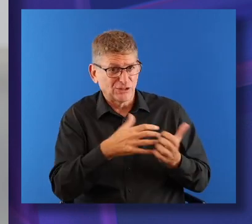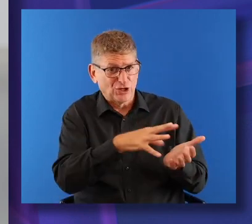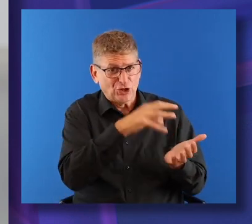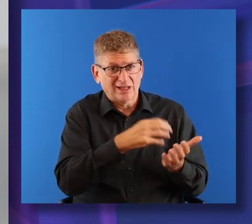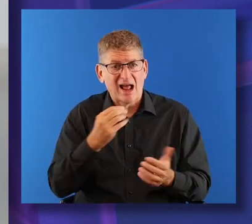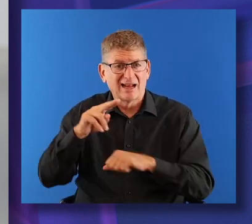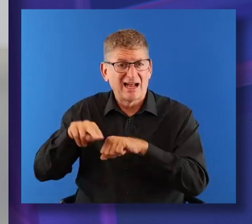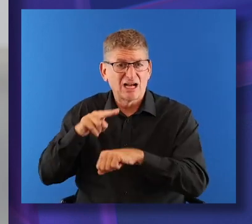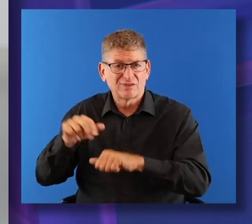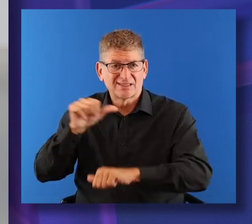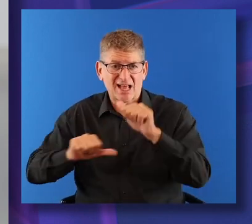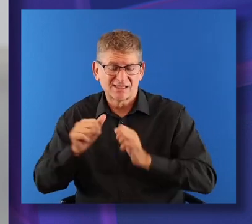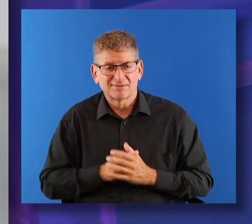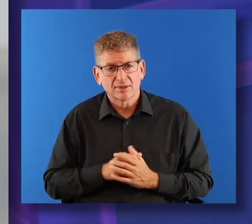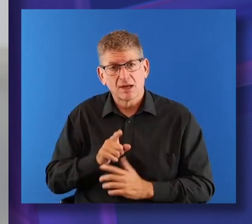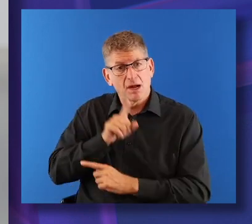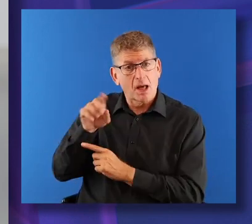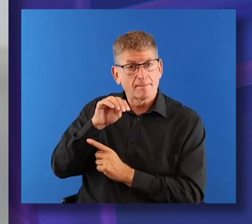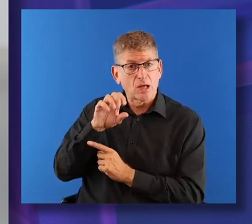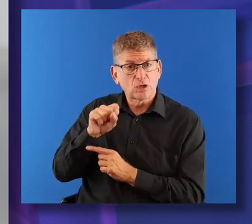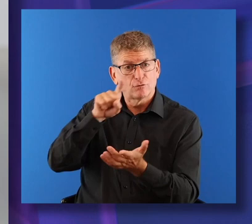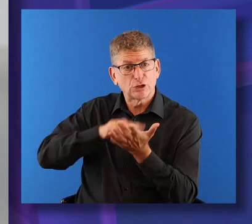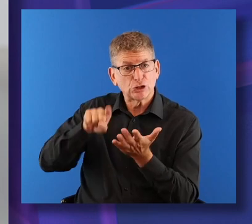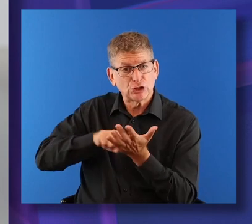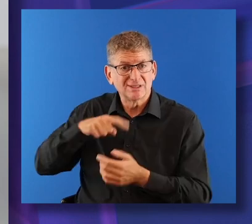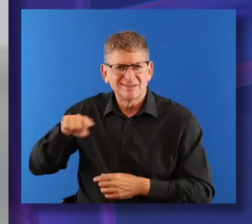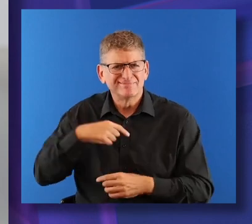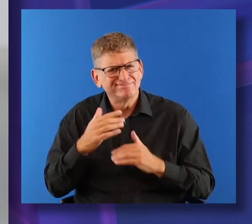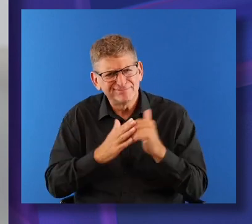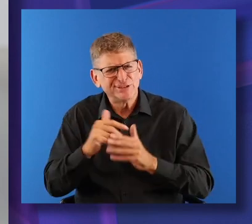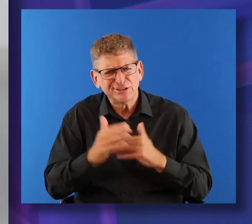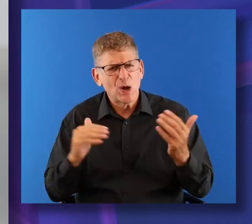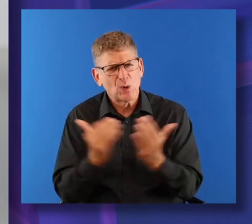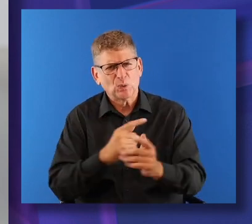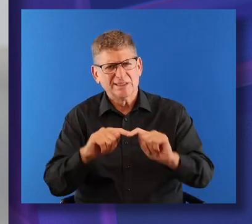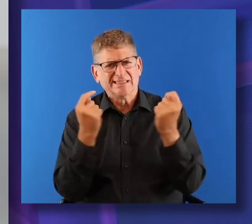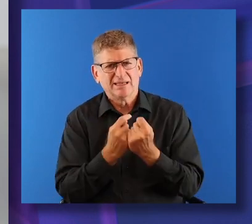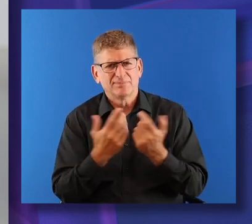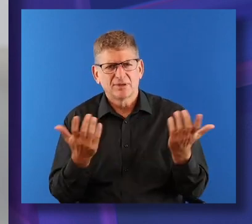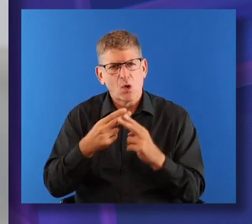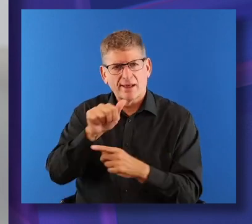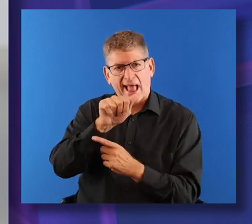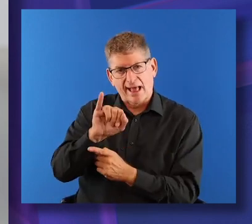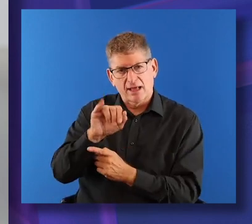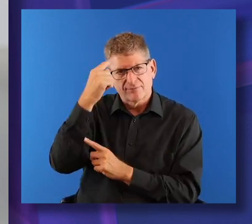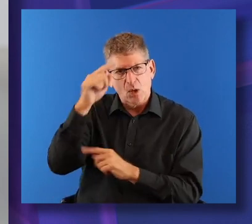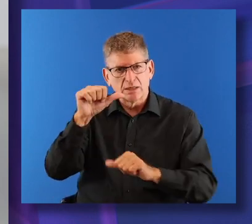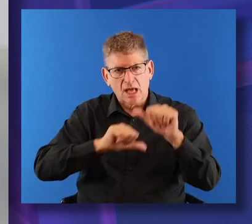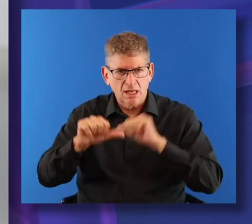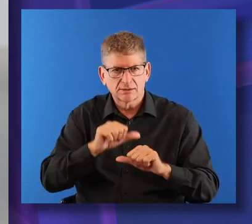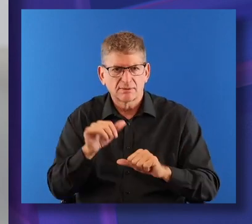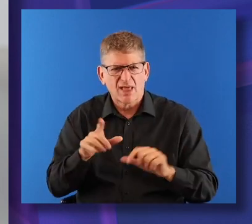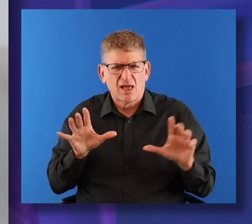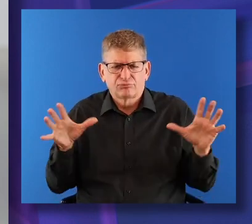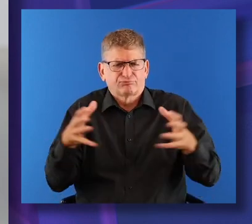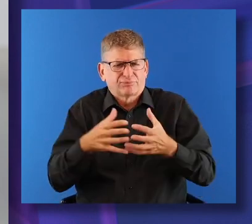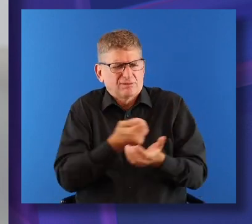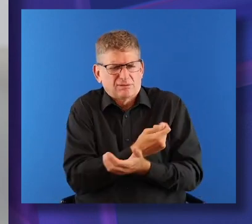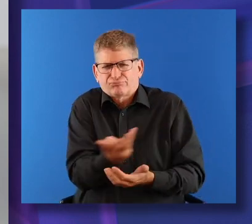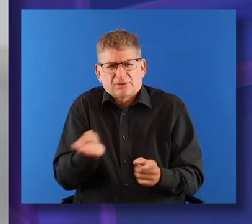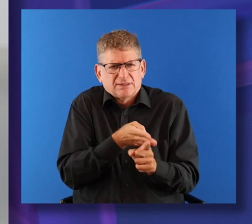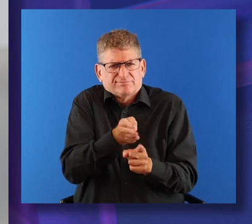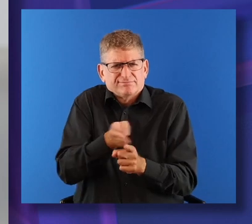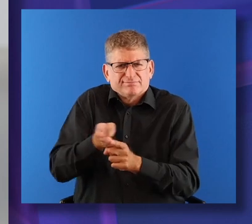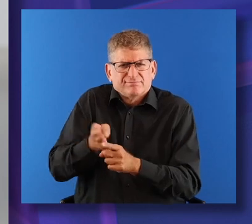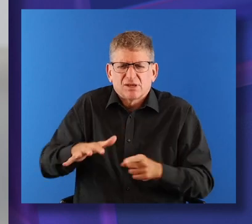machine learning and for the natural sciences. At Microsoft Research, we're building a new team called AI for Science, encompassing